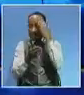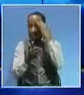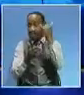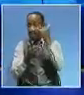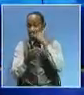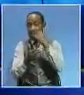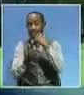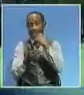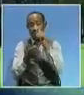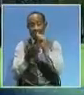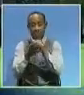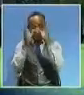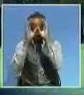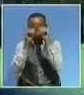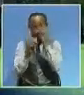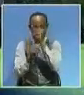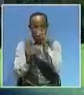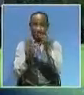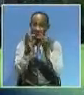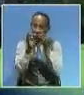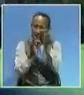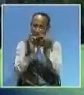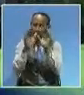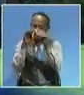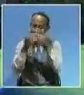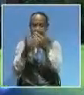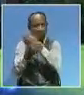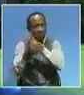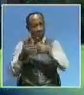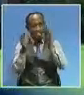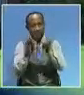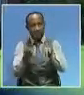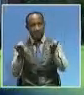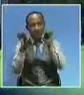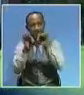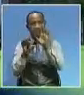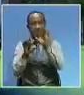President Hichilema emphasized how crucially important it is that the new administration